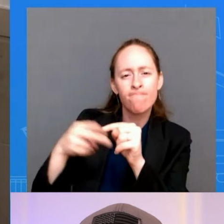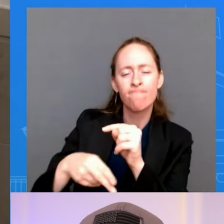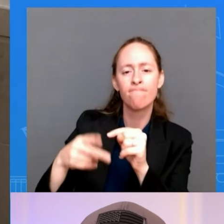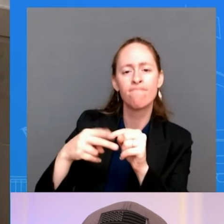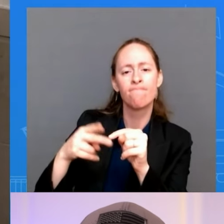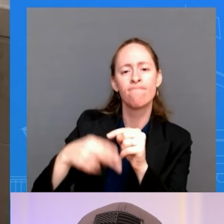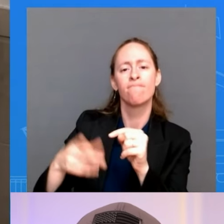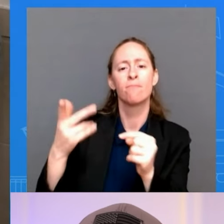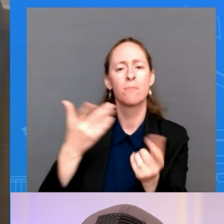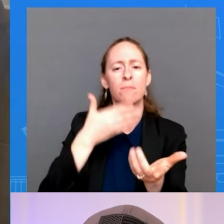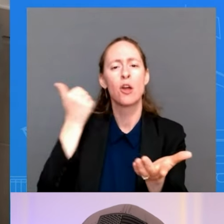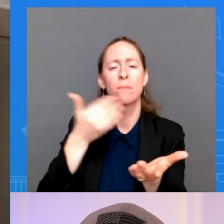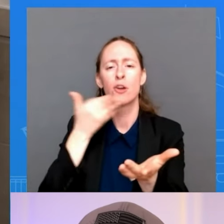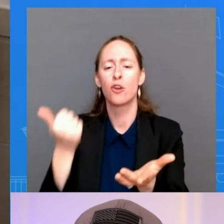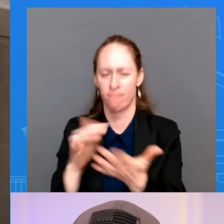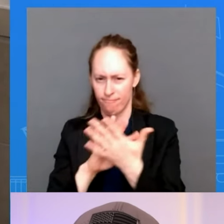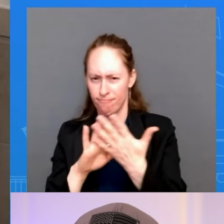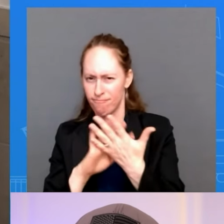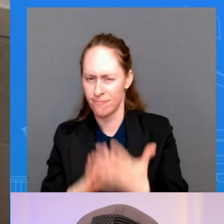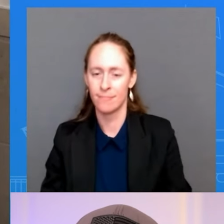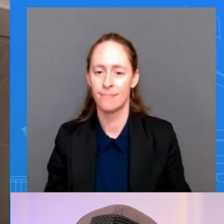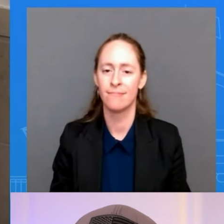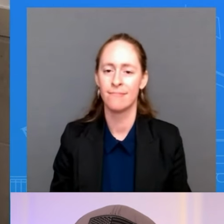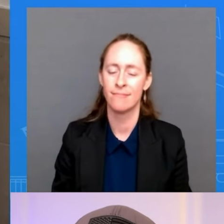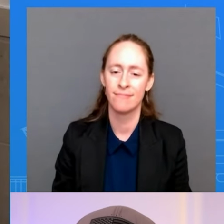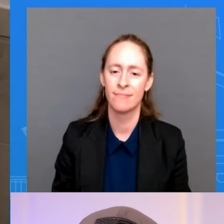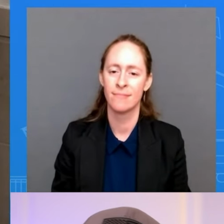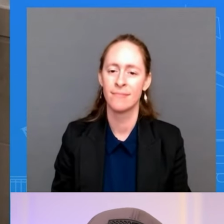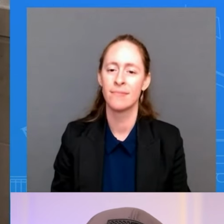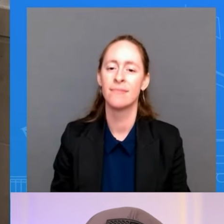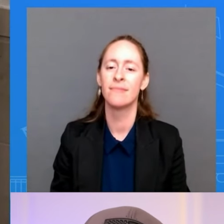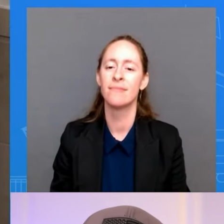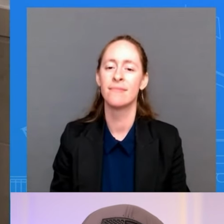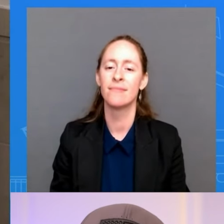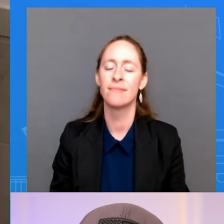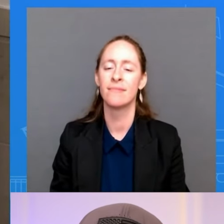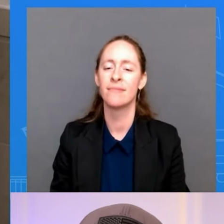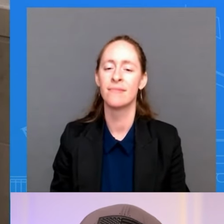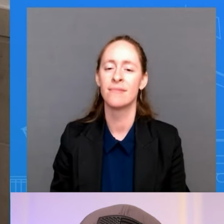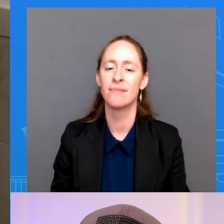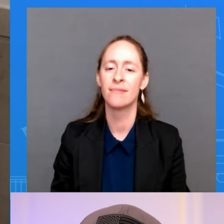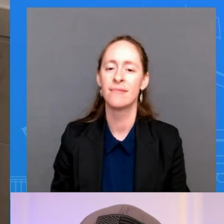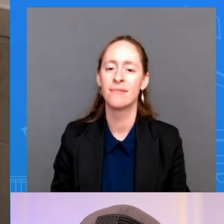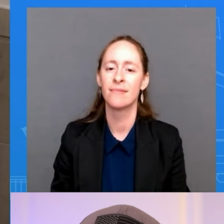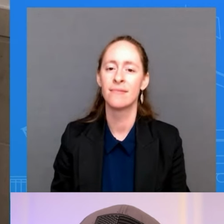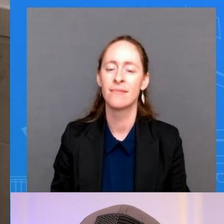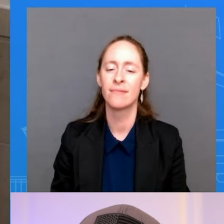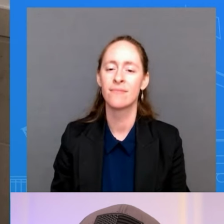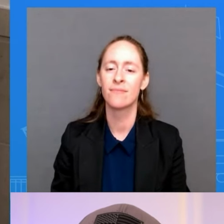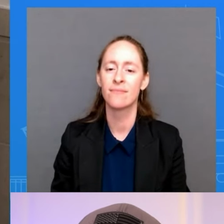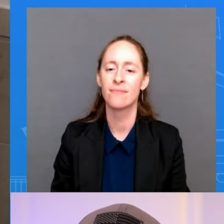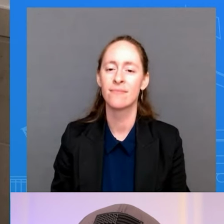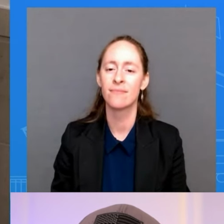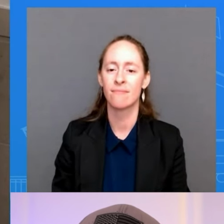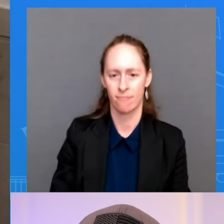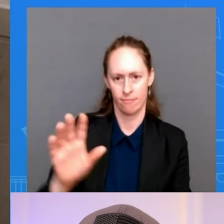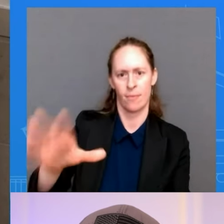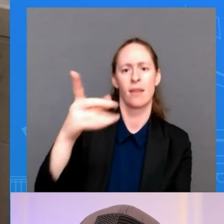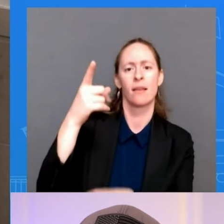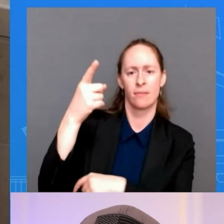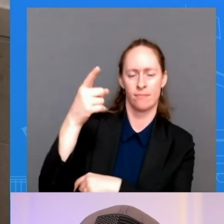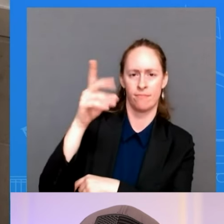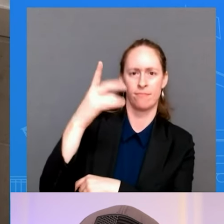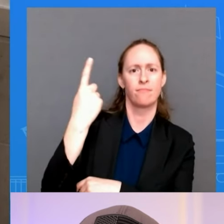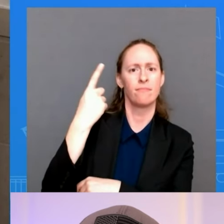it. Penn Wharton, where the president used to, University of Pennsylvania, used to be a professor there. The Penn Wharton budget